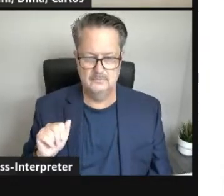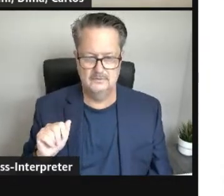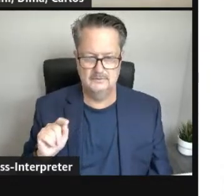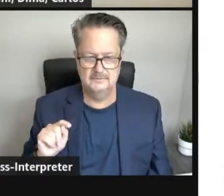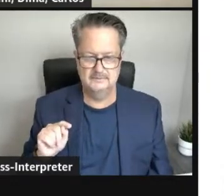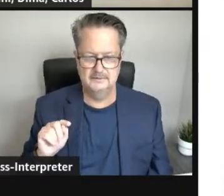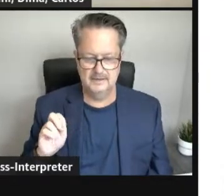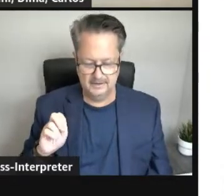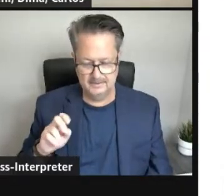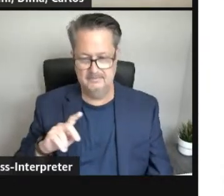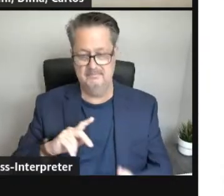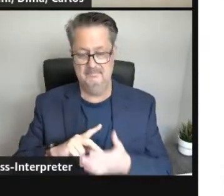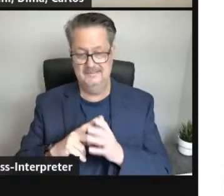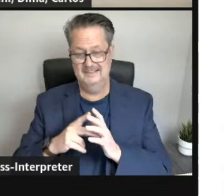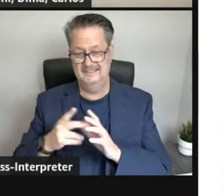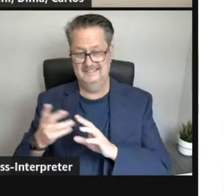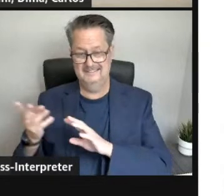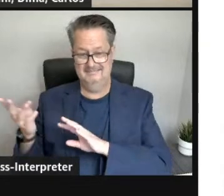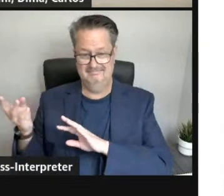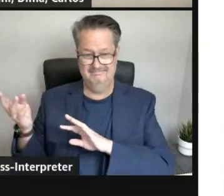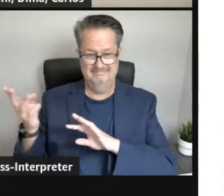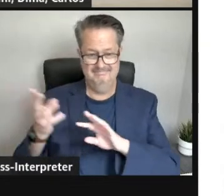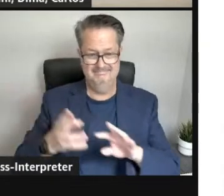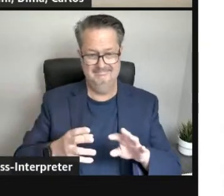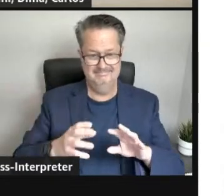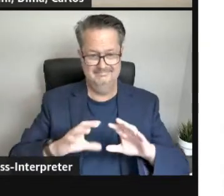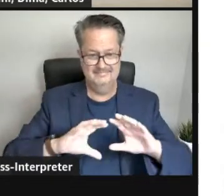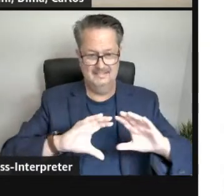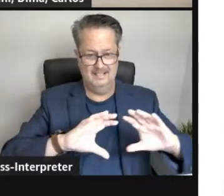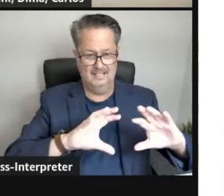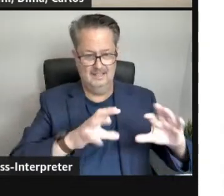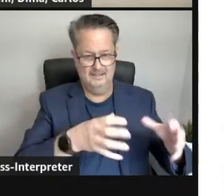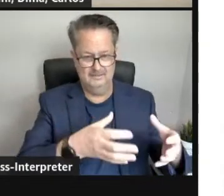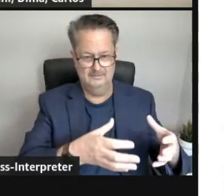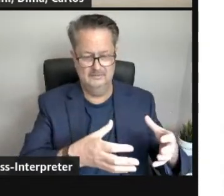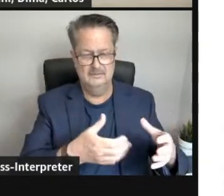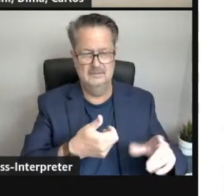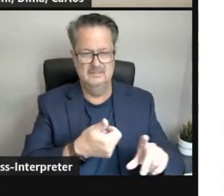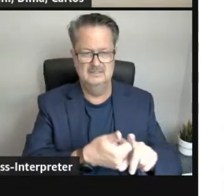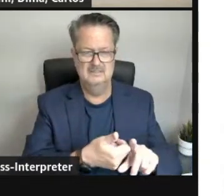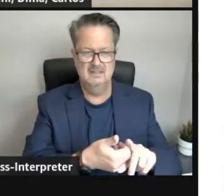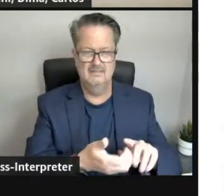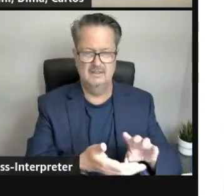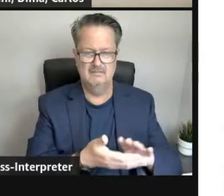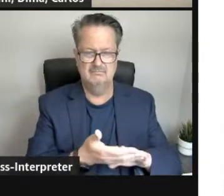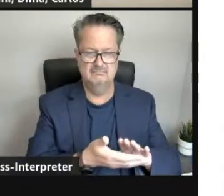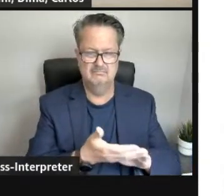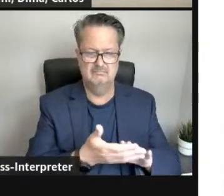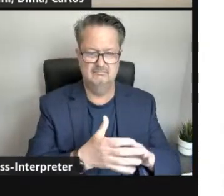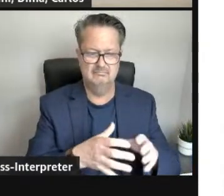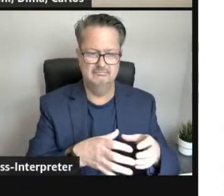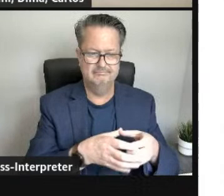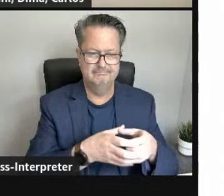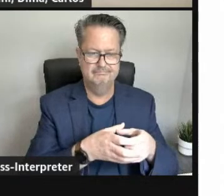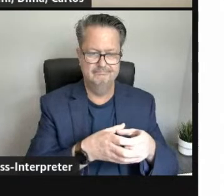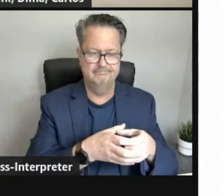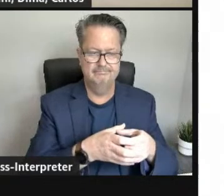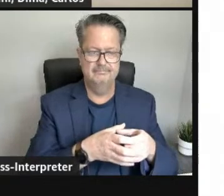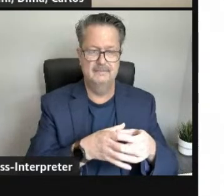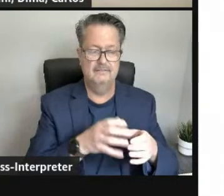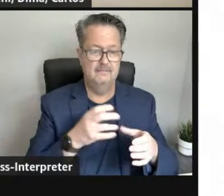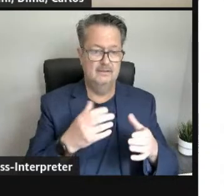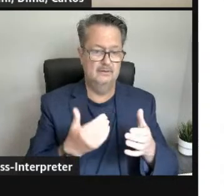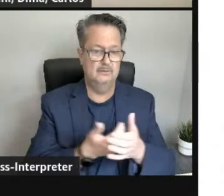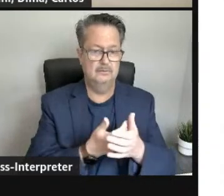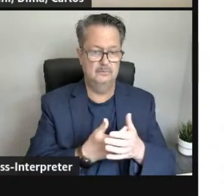this pipeline managing EKS clusters, it is also able to update its own structure. So whenever there is a new cluster that is being added